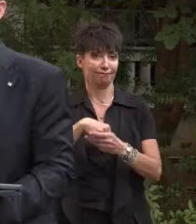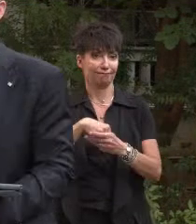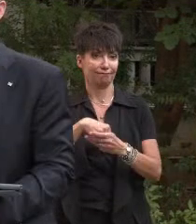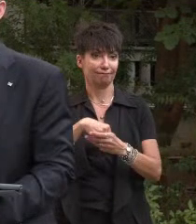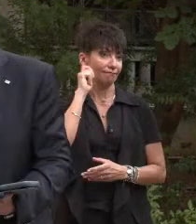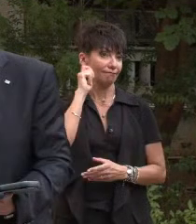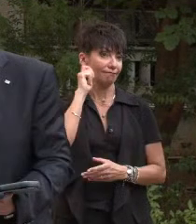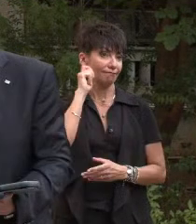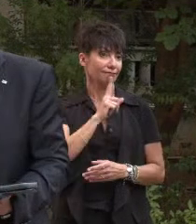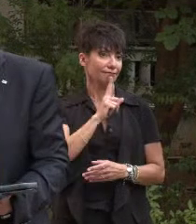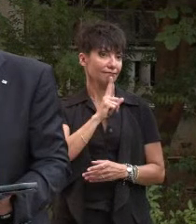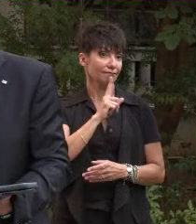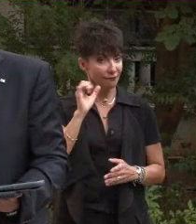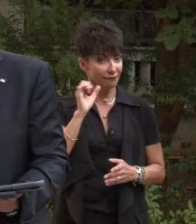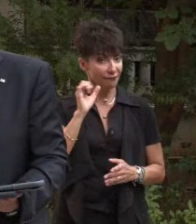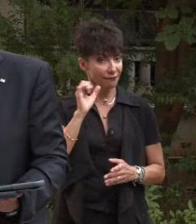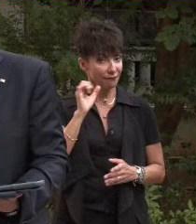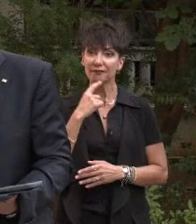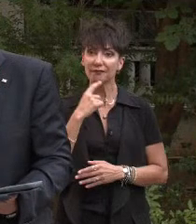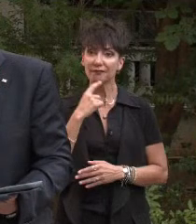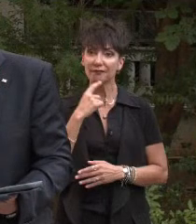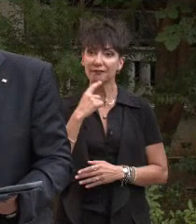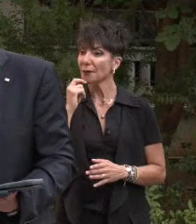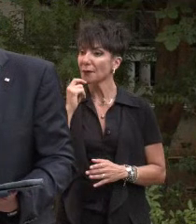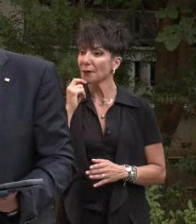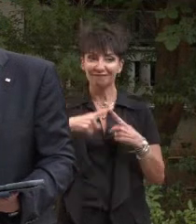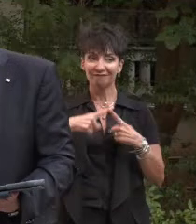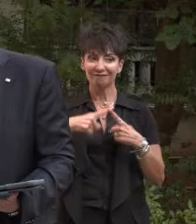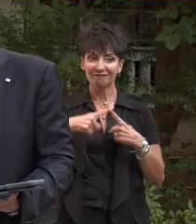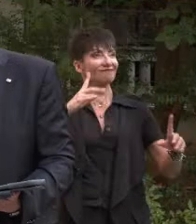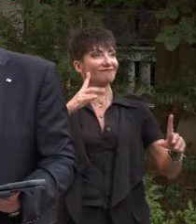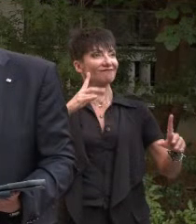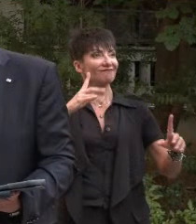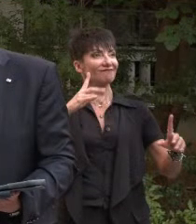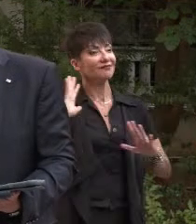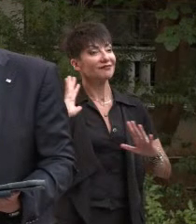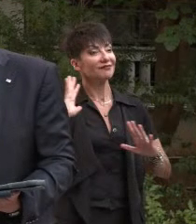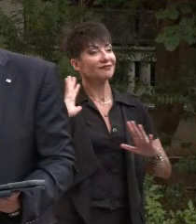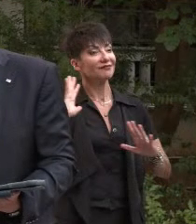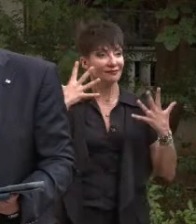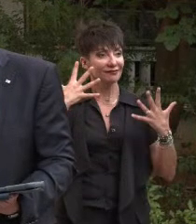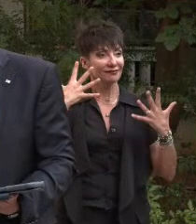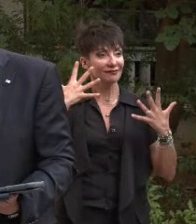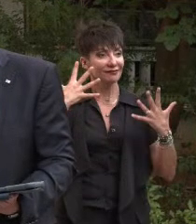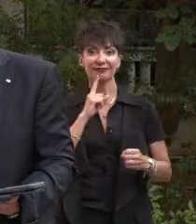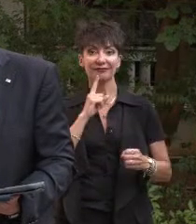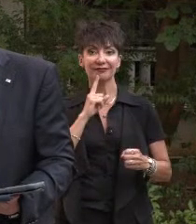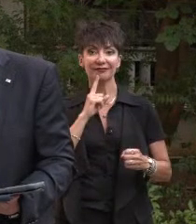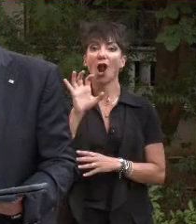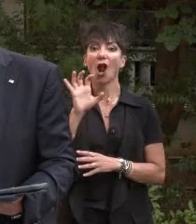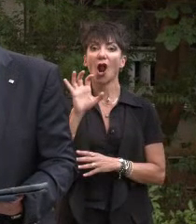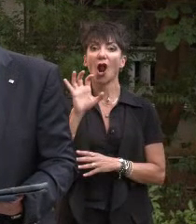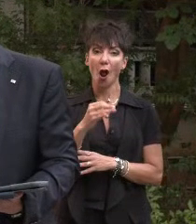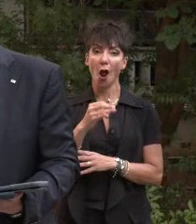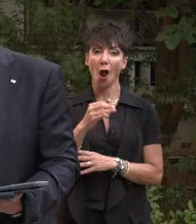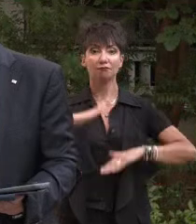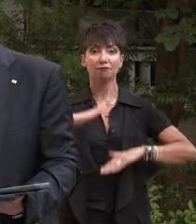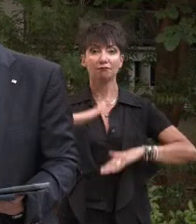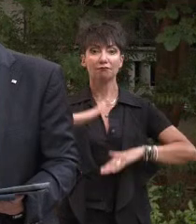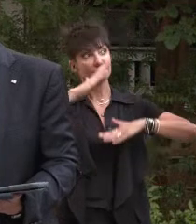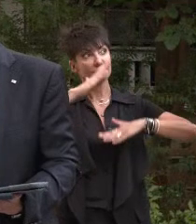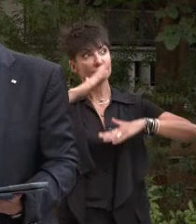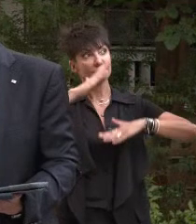in this special place, the Numismatic Museum, which is a building built back